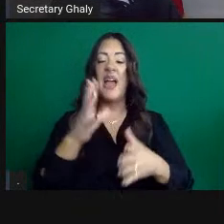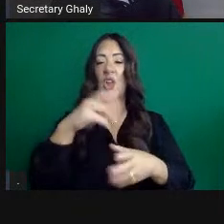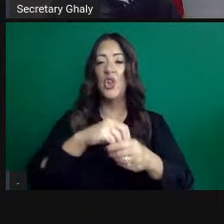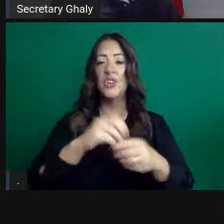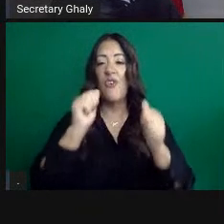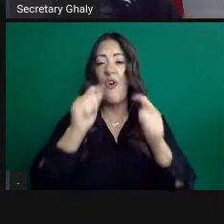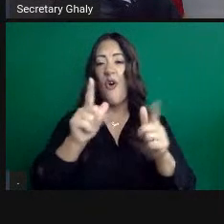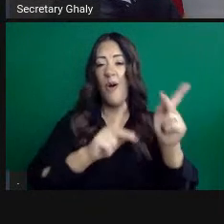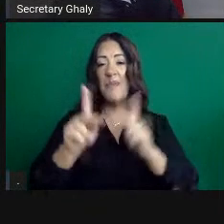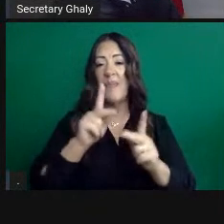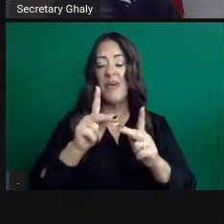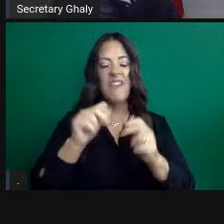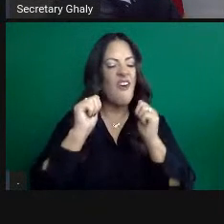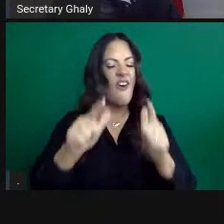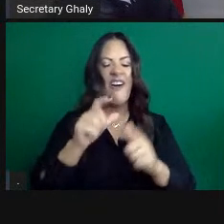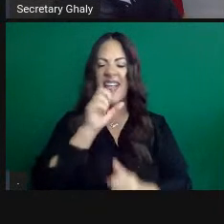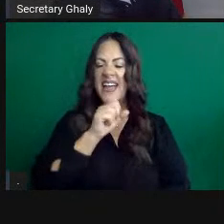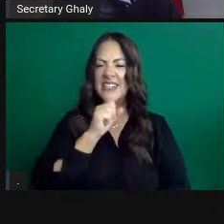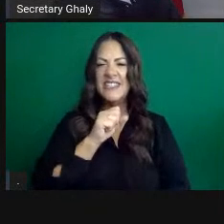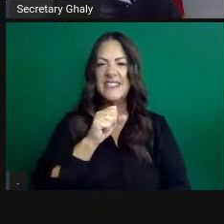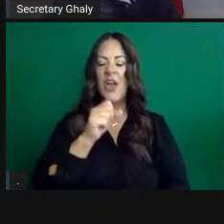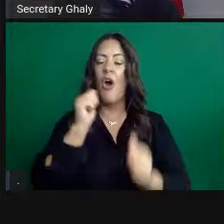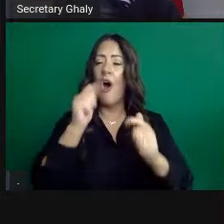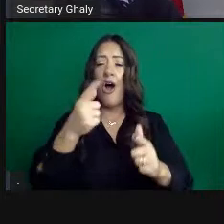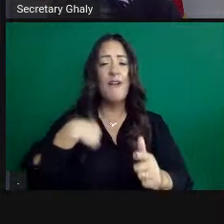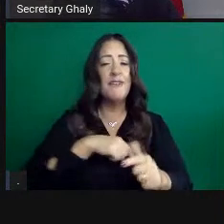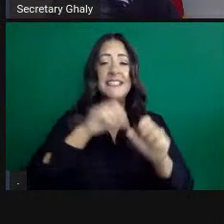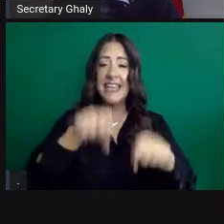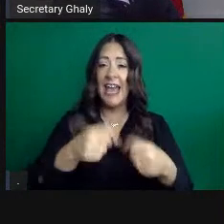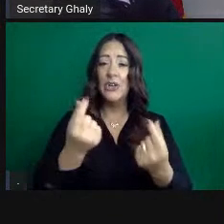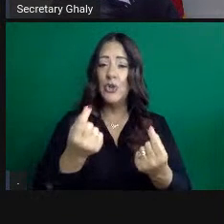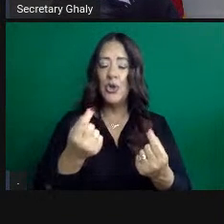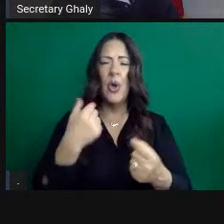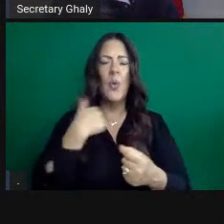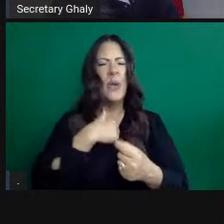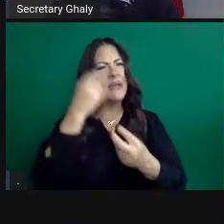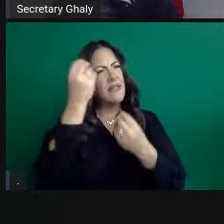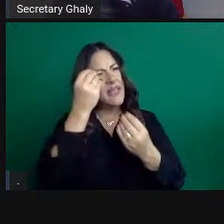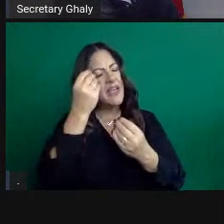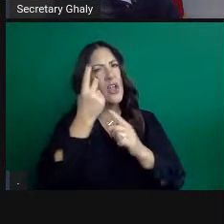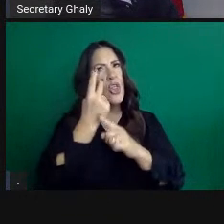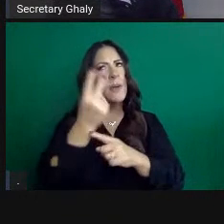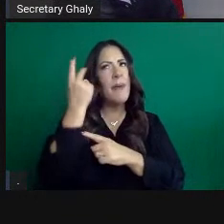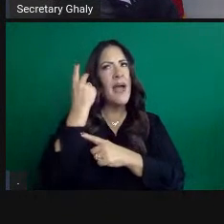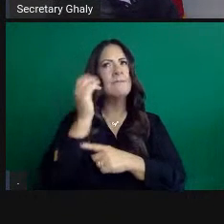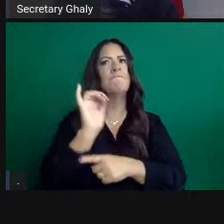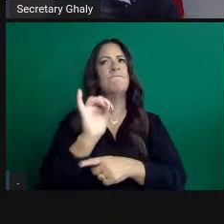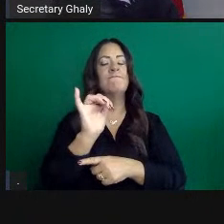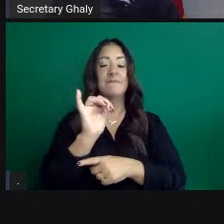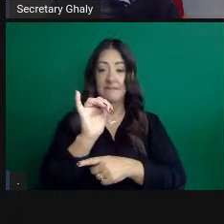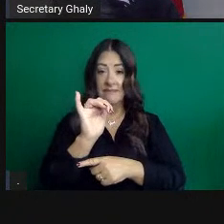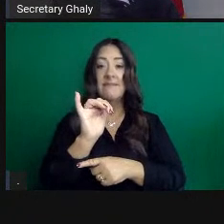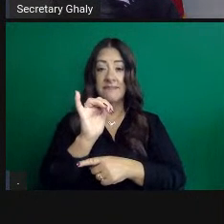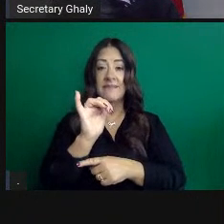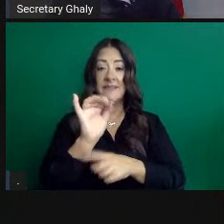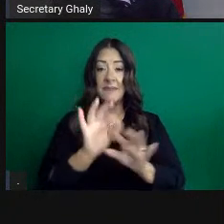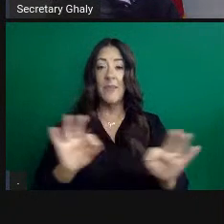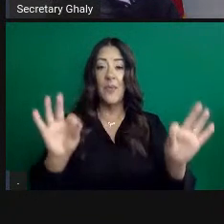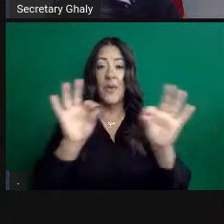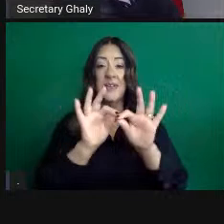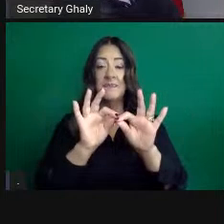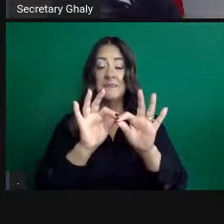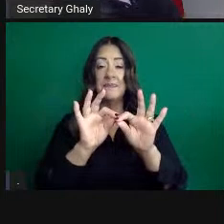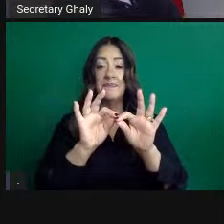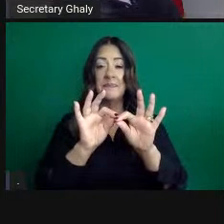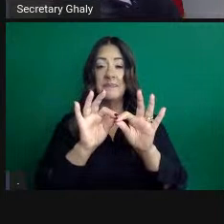There's something for all of us to do, all of us to consider, all of us to reflect on, but mostly a great